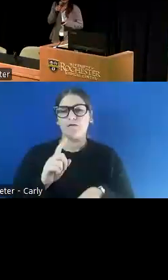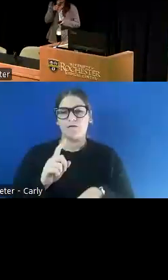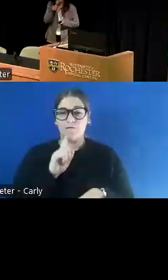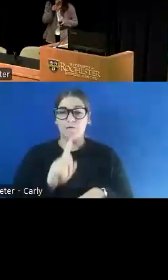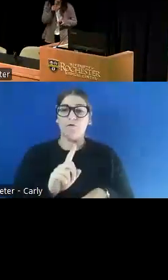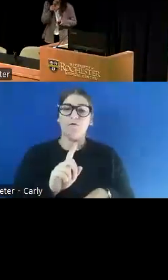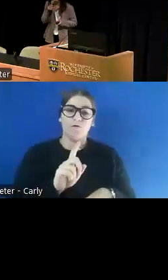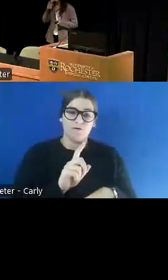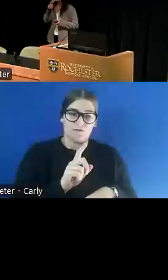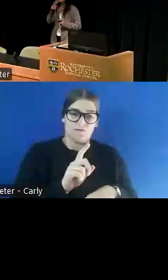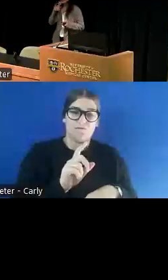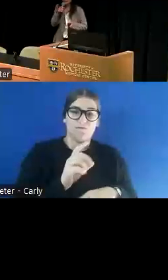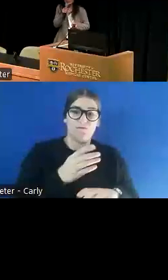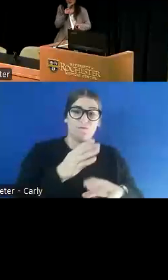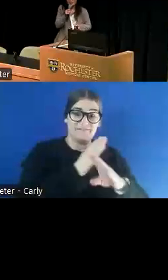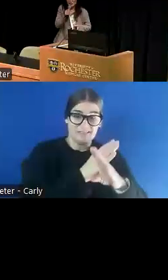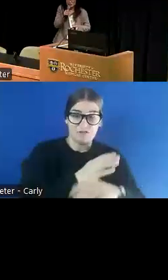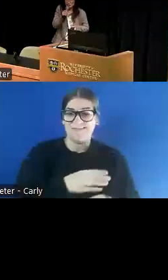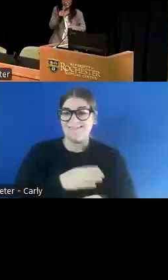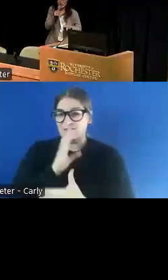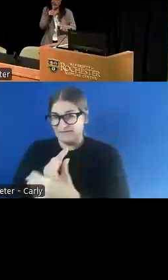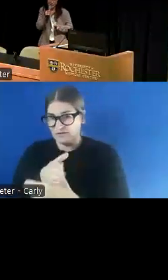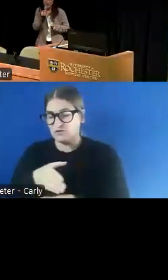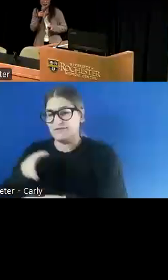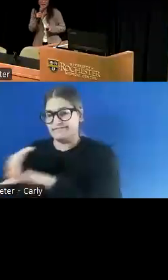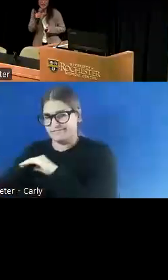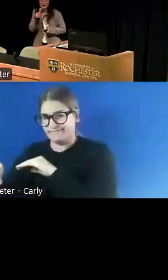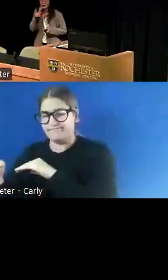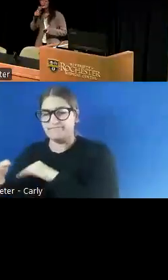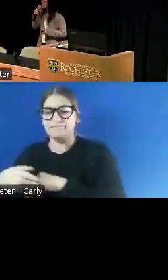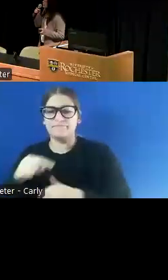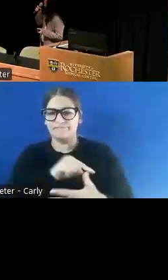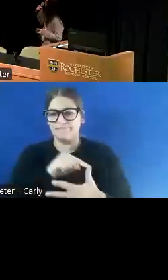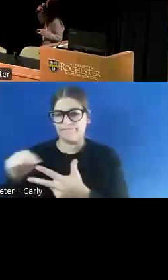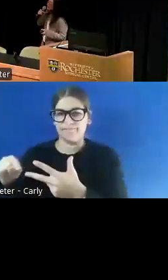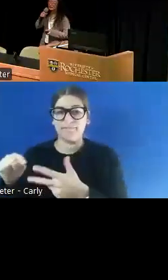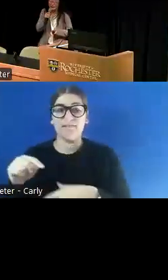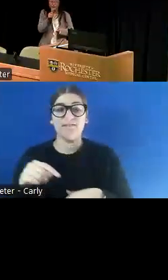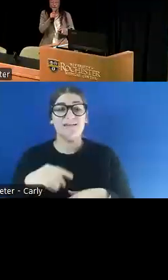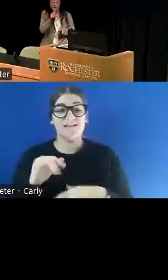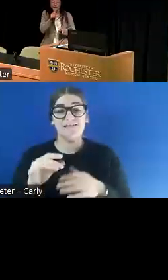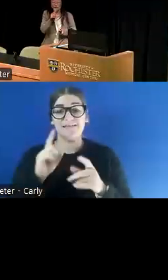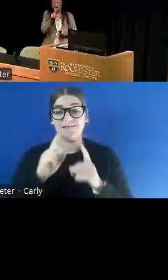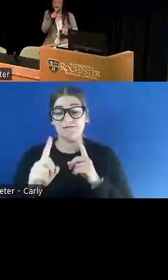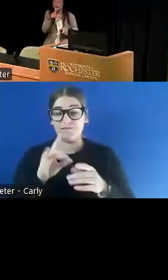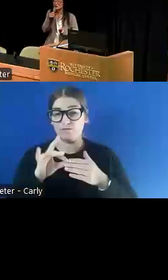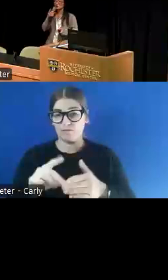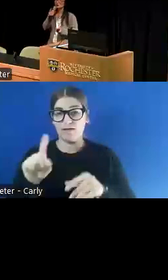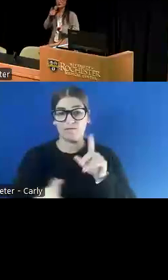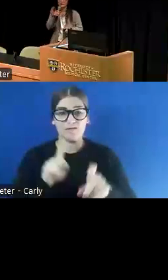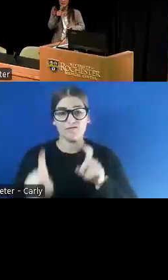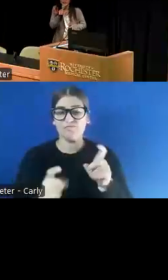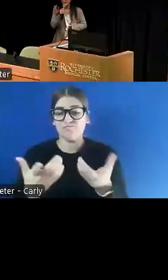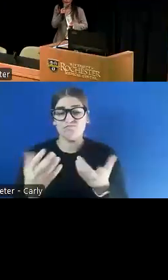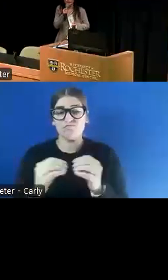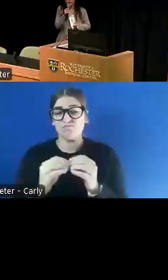intervention, and postvention topics, and used inductive thematic analysis. And the interview guide questions that we used were really just